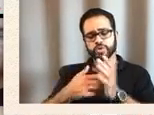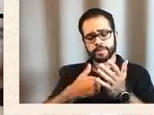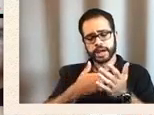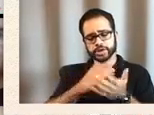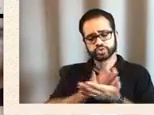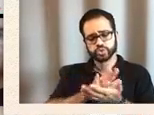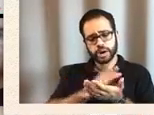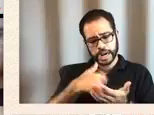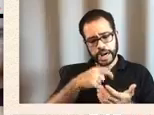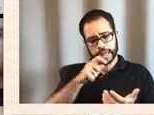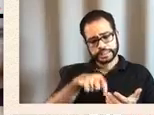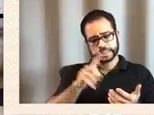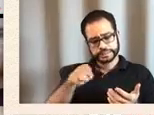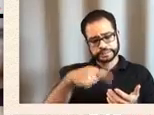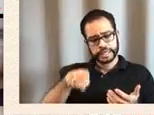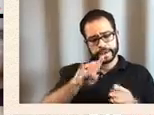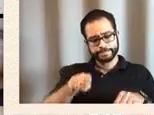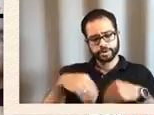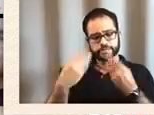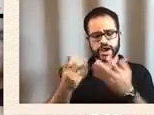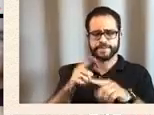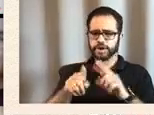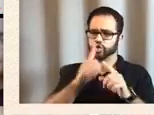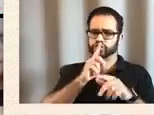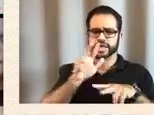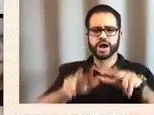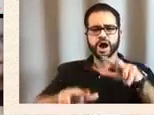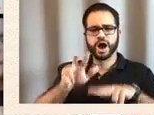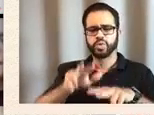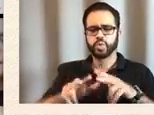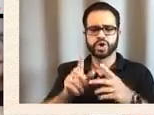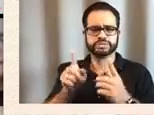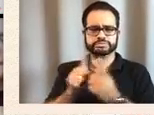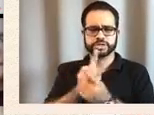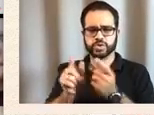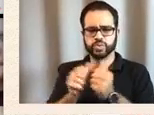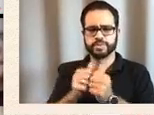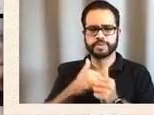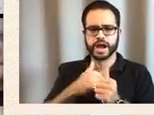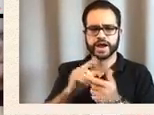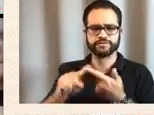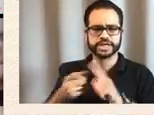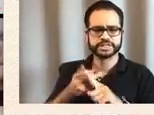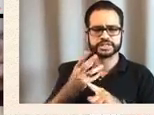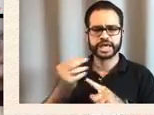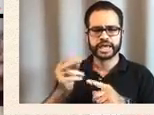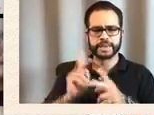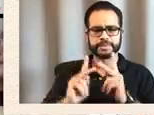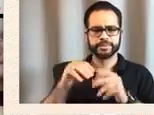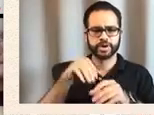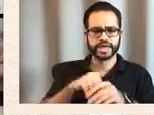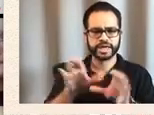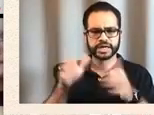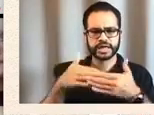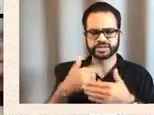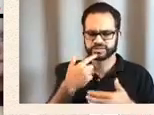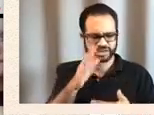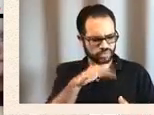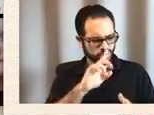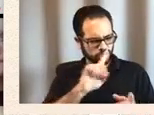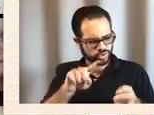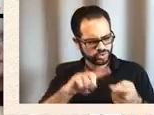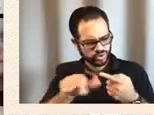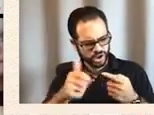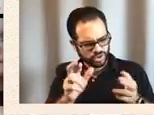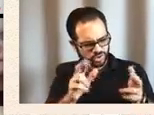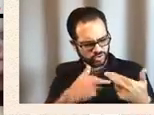to provide, but it was a very awkward encounter between my friends and people in class. They're like, oh, why are you going to another classroom? Like, why can't